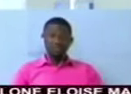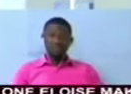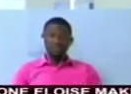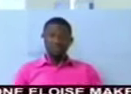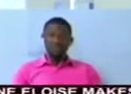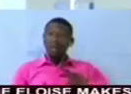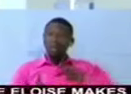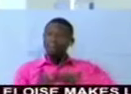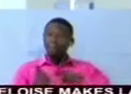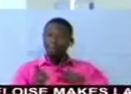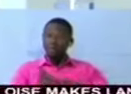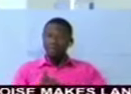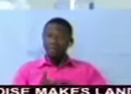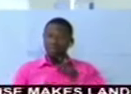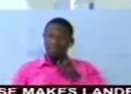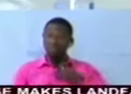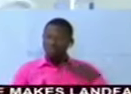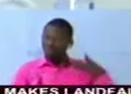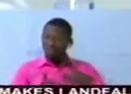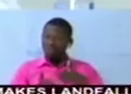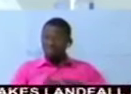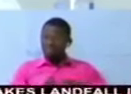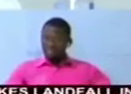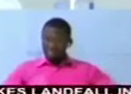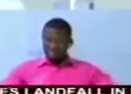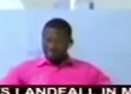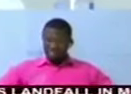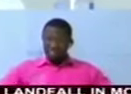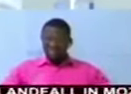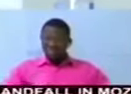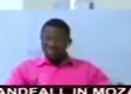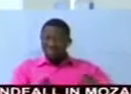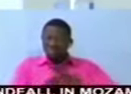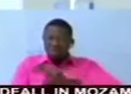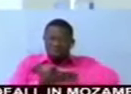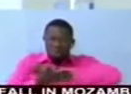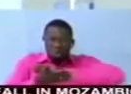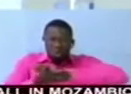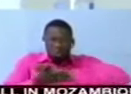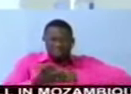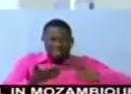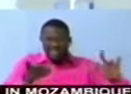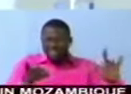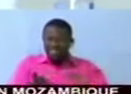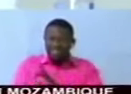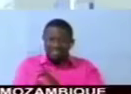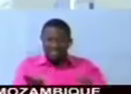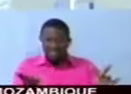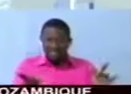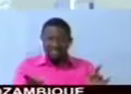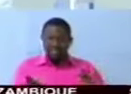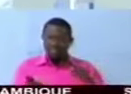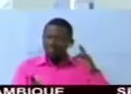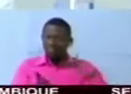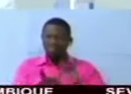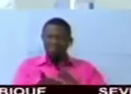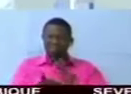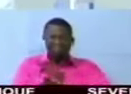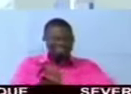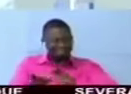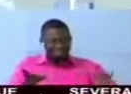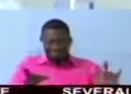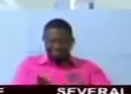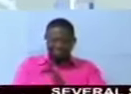to strip yourself completely naked. You were forced into nudity before